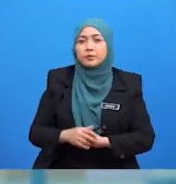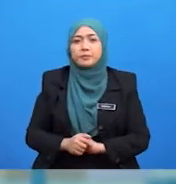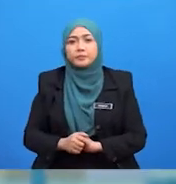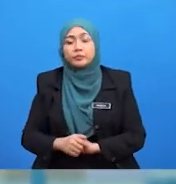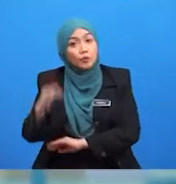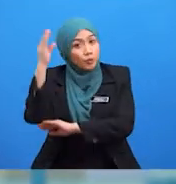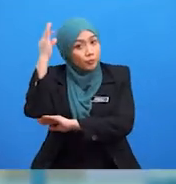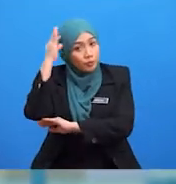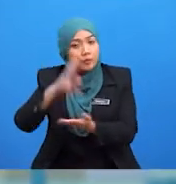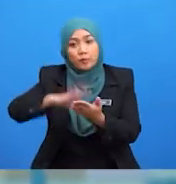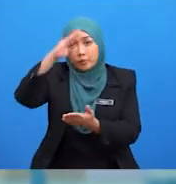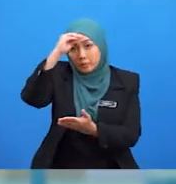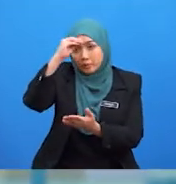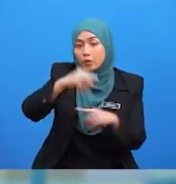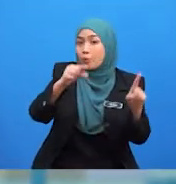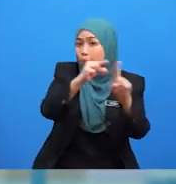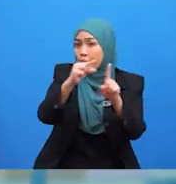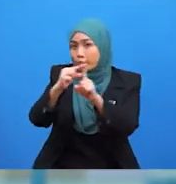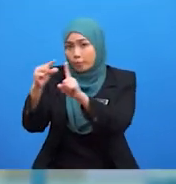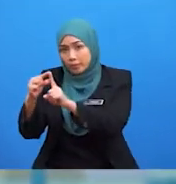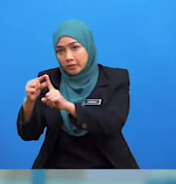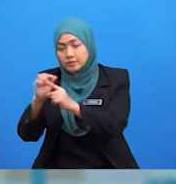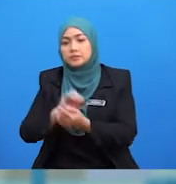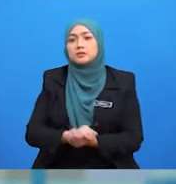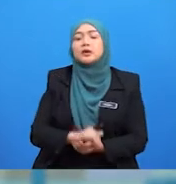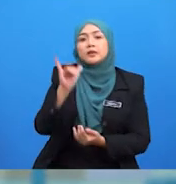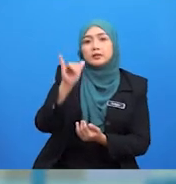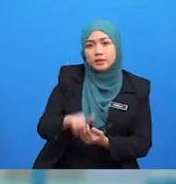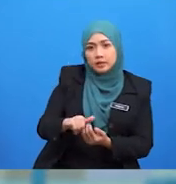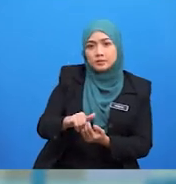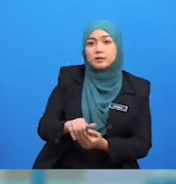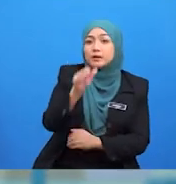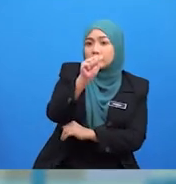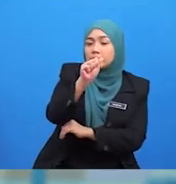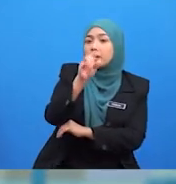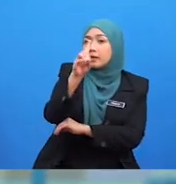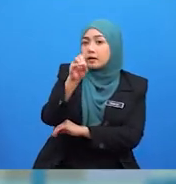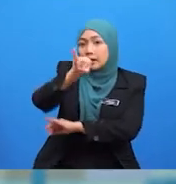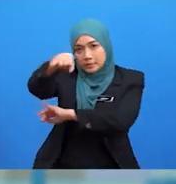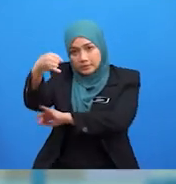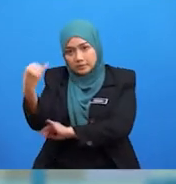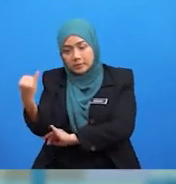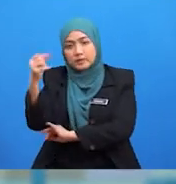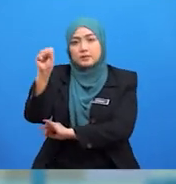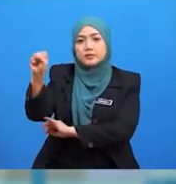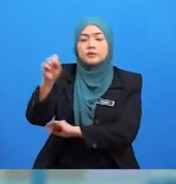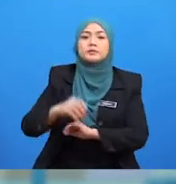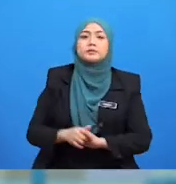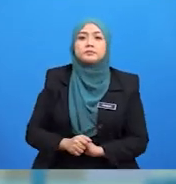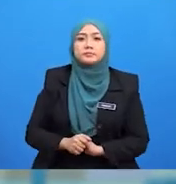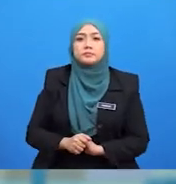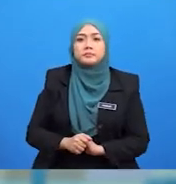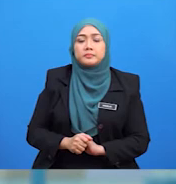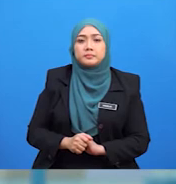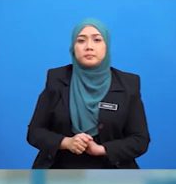Remember we learned about those describing words? Yes, adjectives. You may